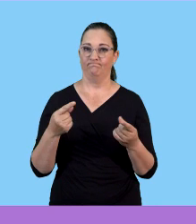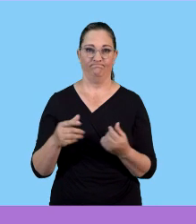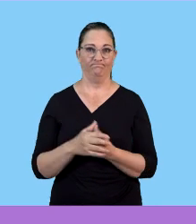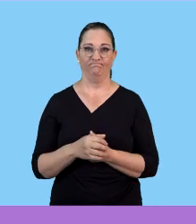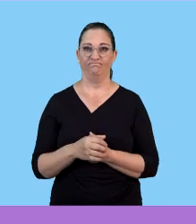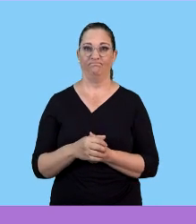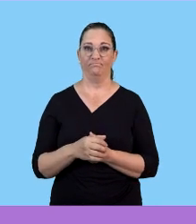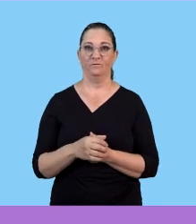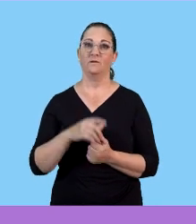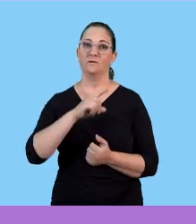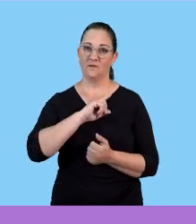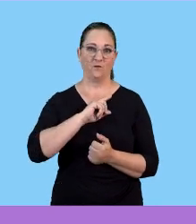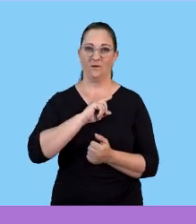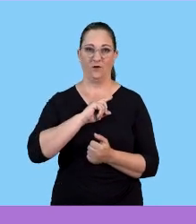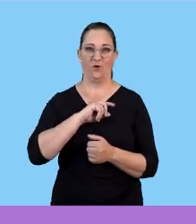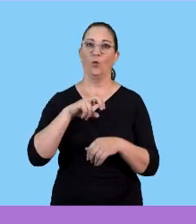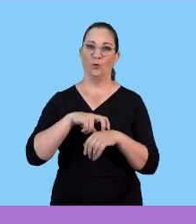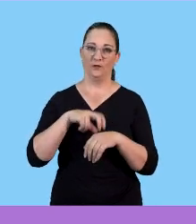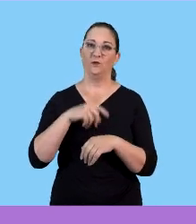is actually 3